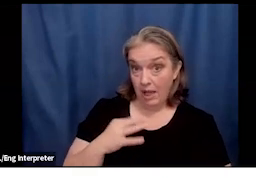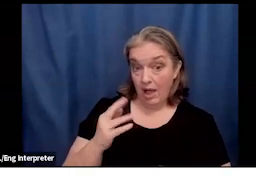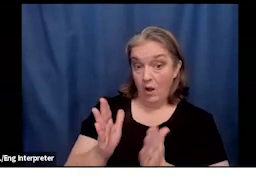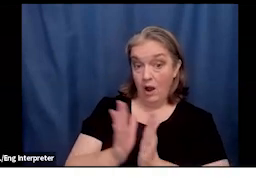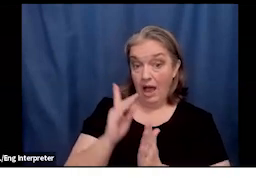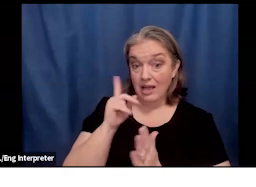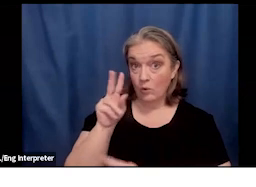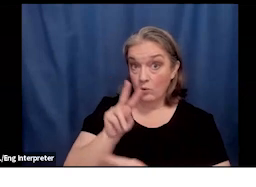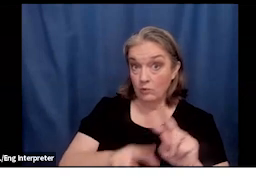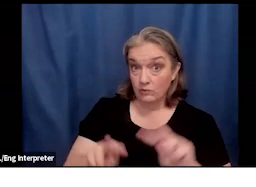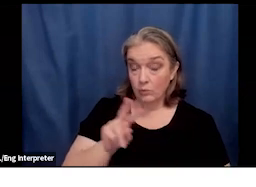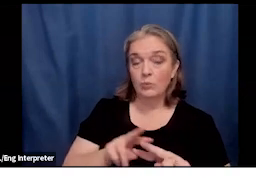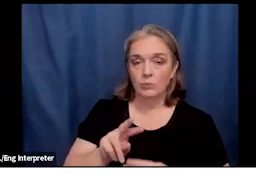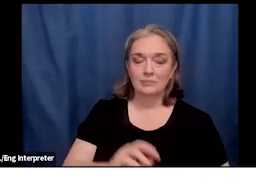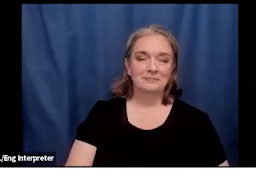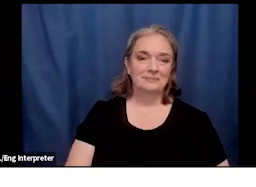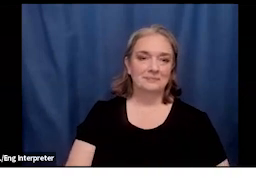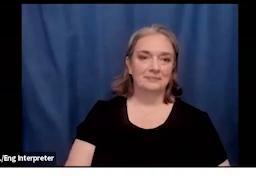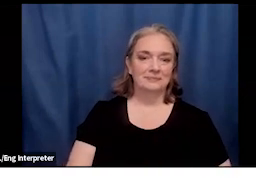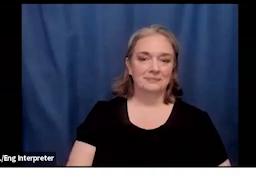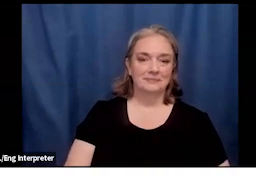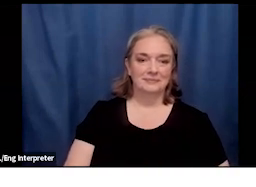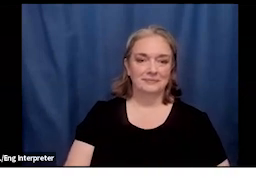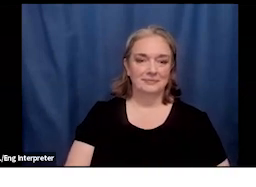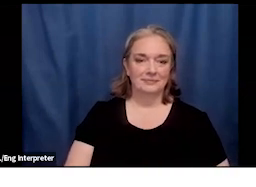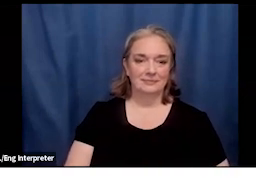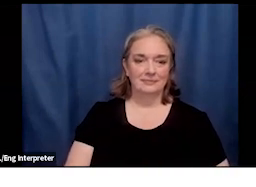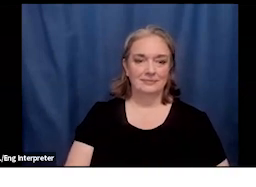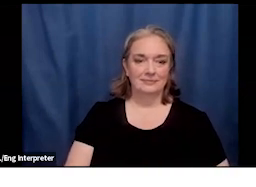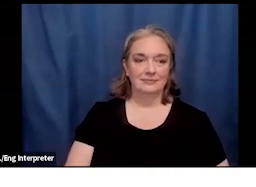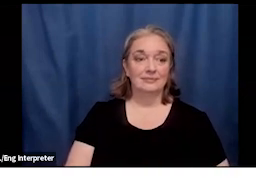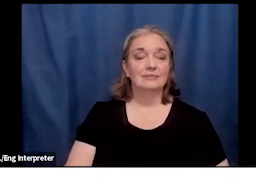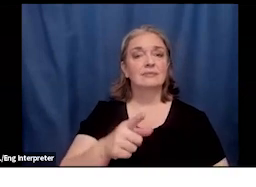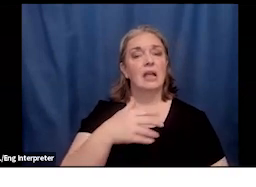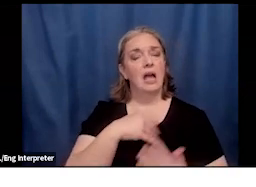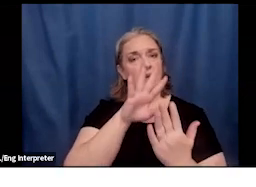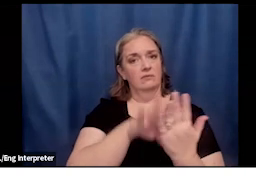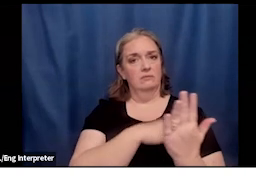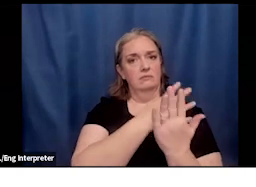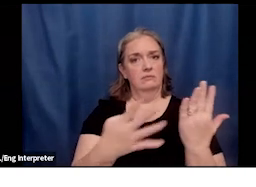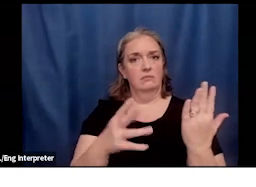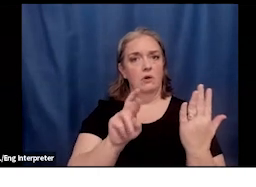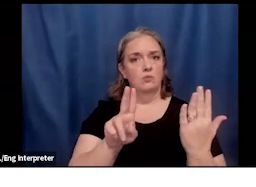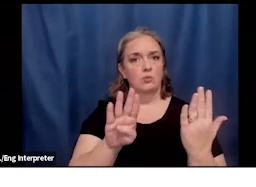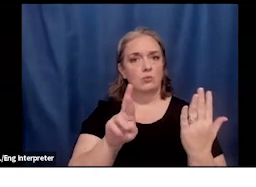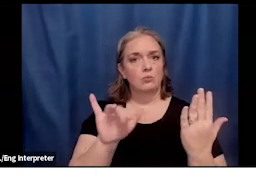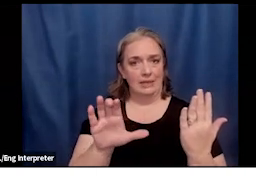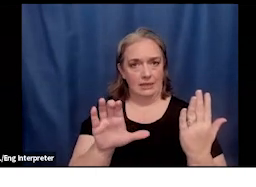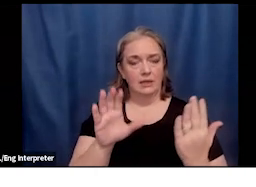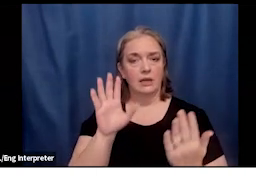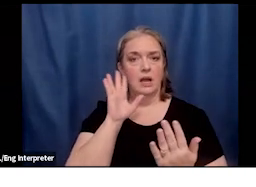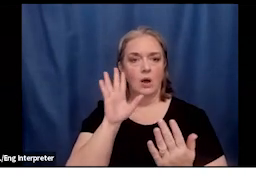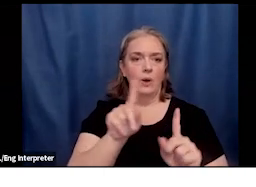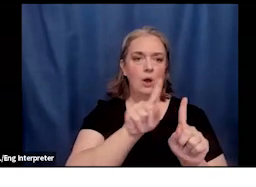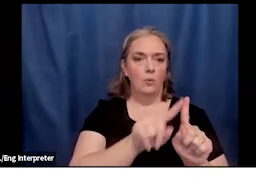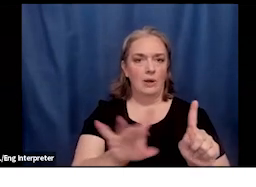review, which I'll talk more about in a minute. So this is on a rubric that scores 1 to